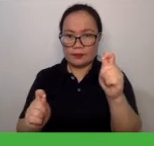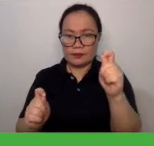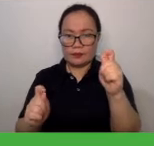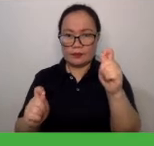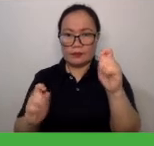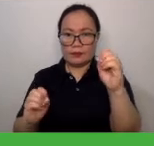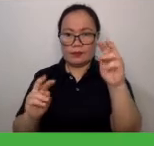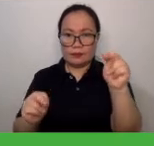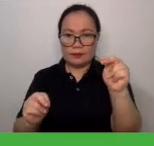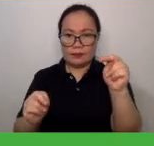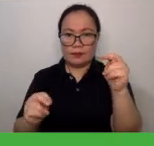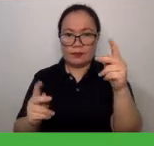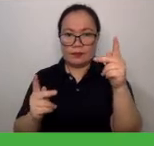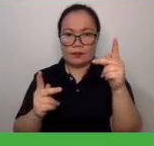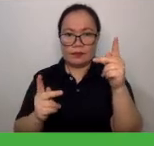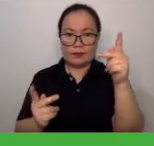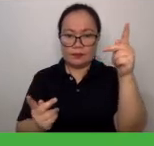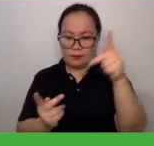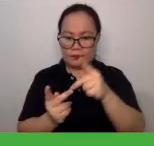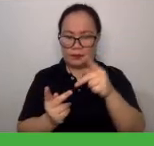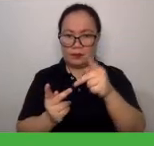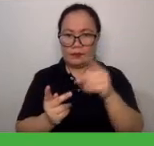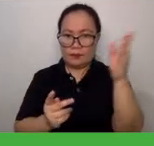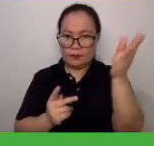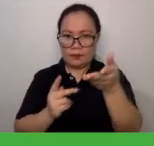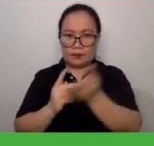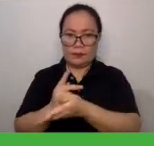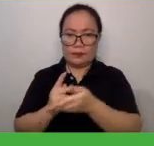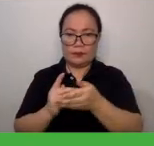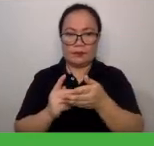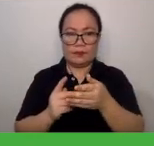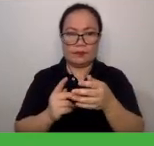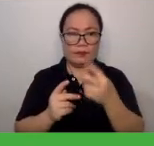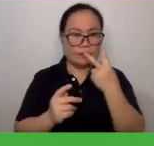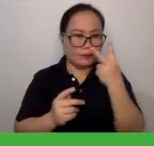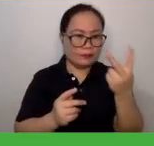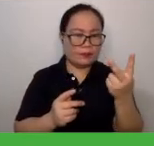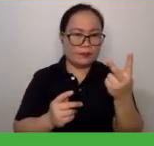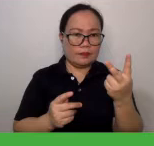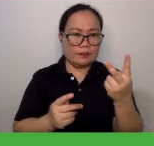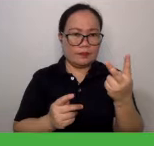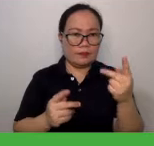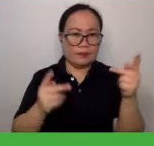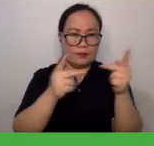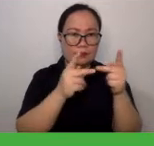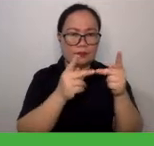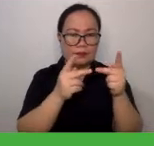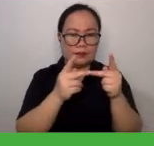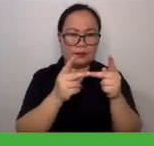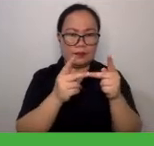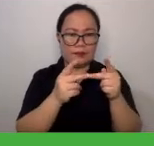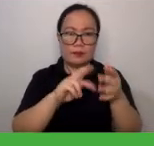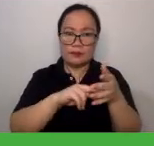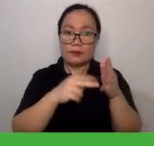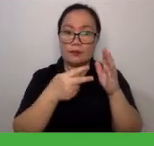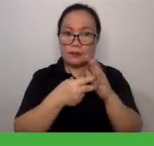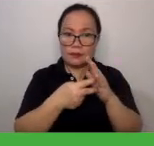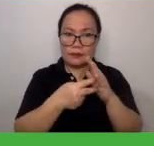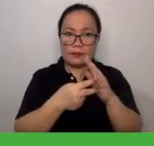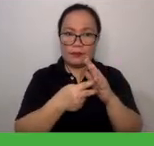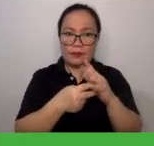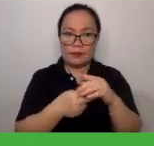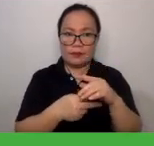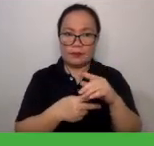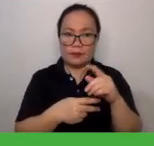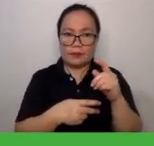baba. Okay, so ang pairing natin is tons and pounds. So, tingin ka sa table, tons and pounds. Ibig sabihin,